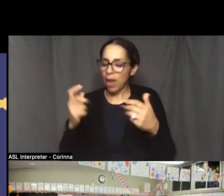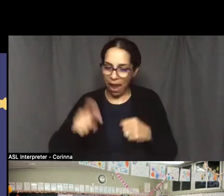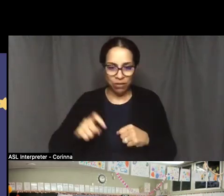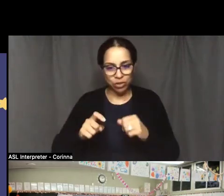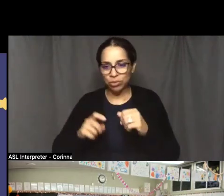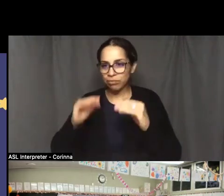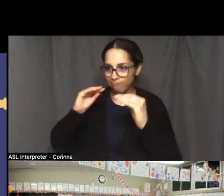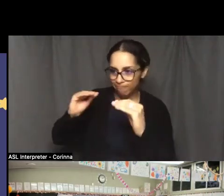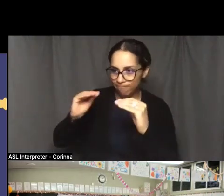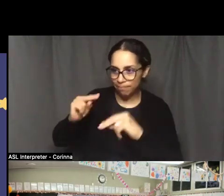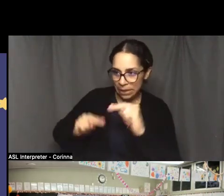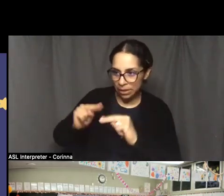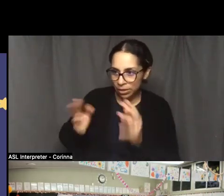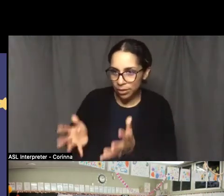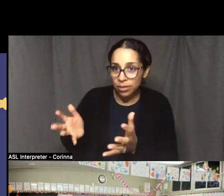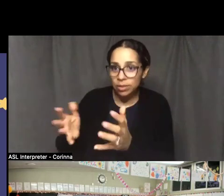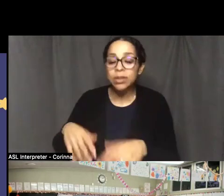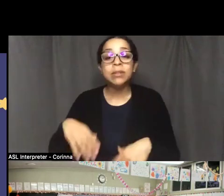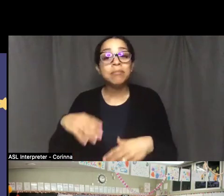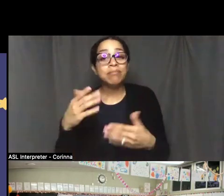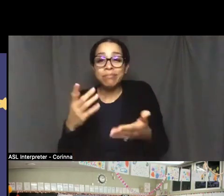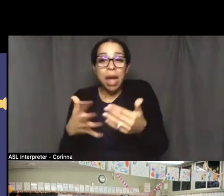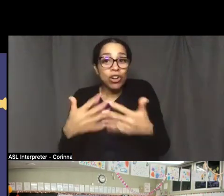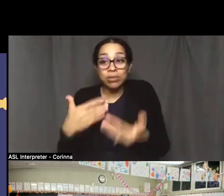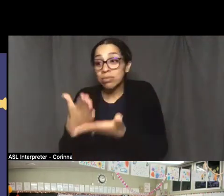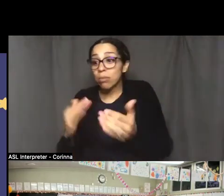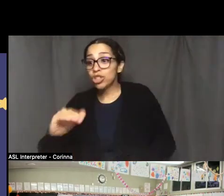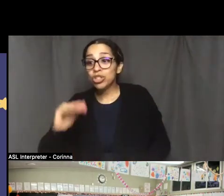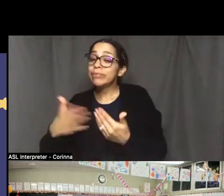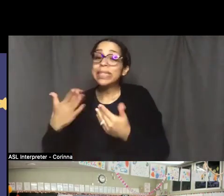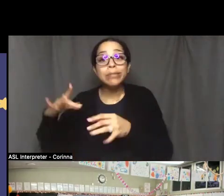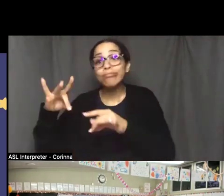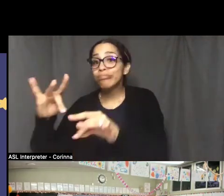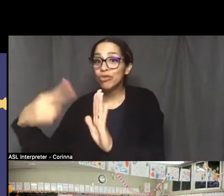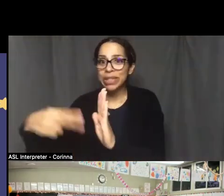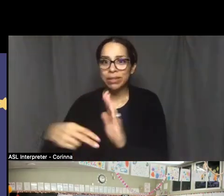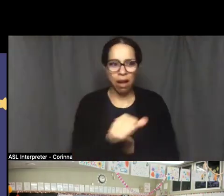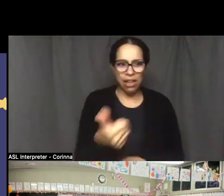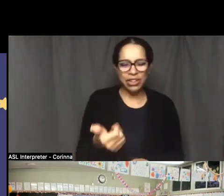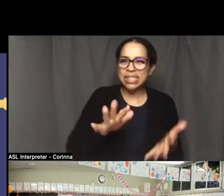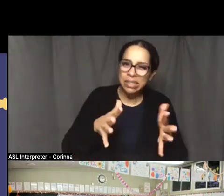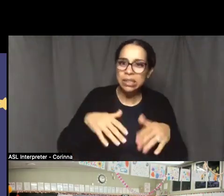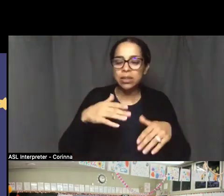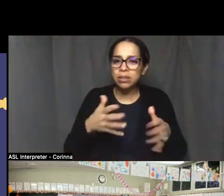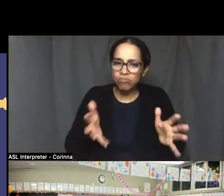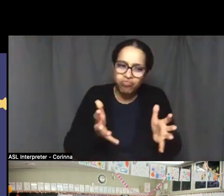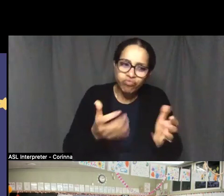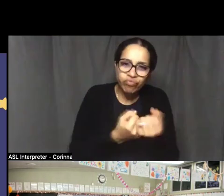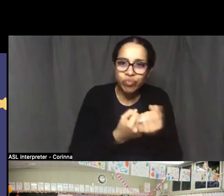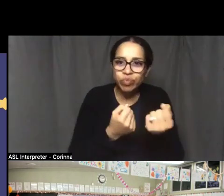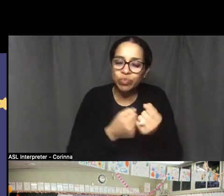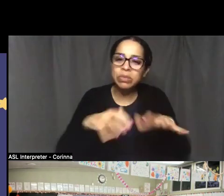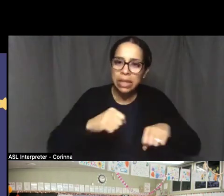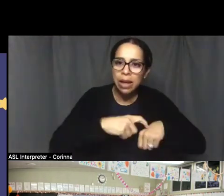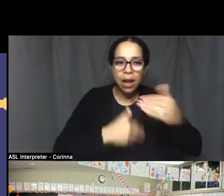it, they're all having to build these neural pathways. So it isn't something that is just natural for them. We have to give them the tools and the instruction that